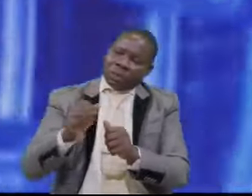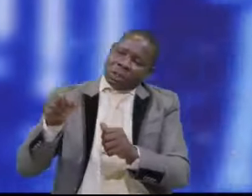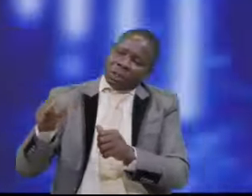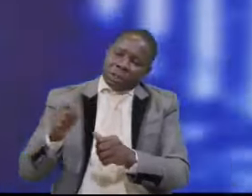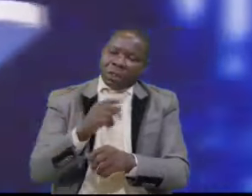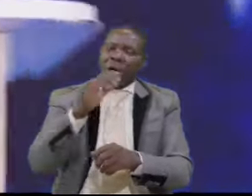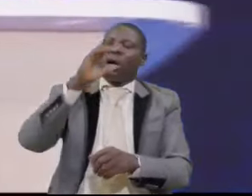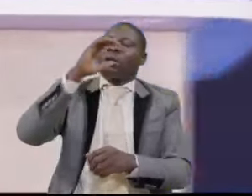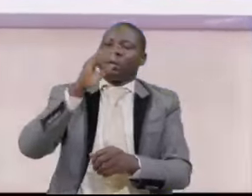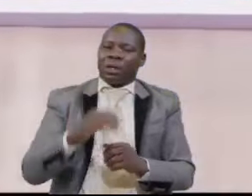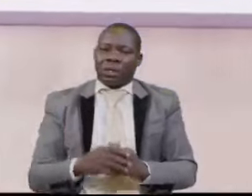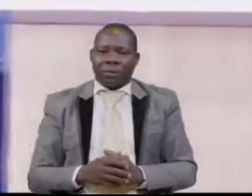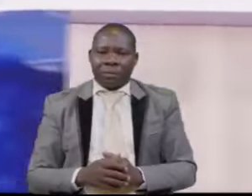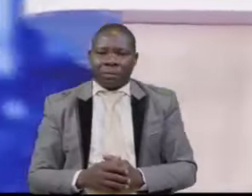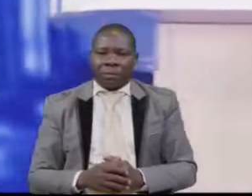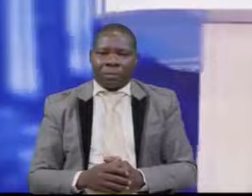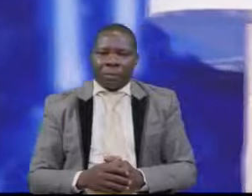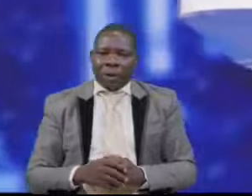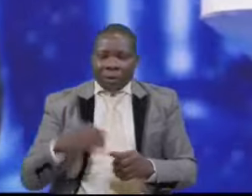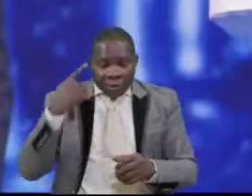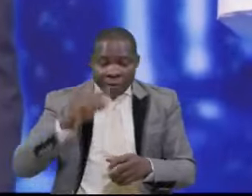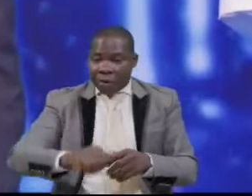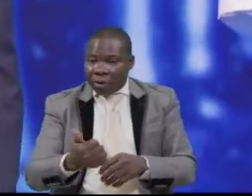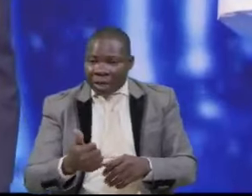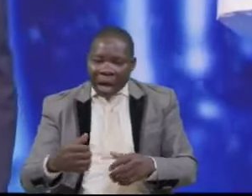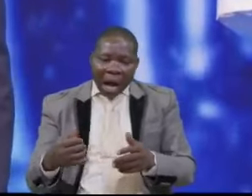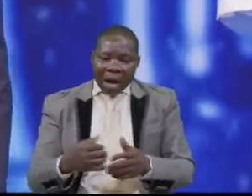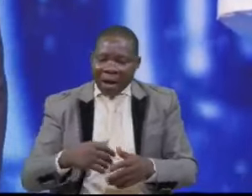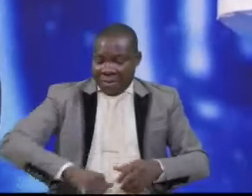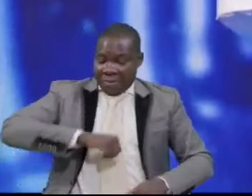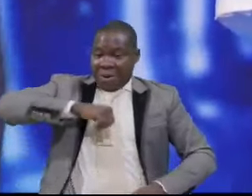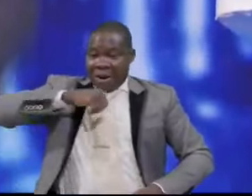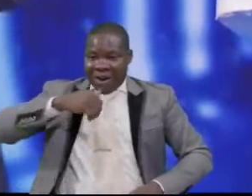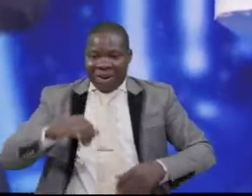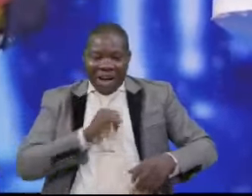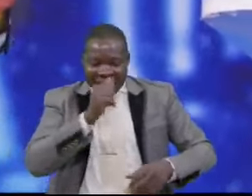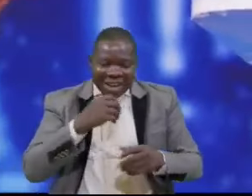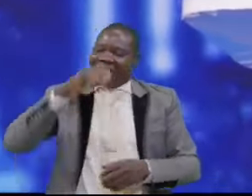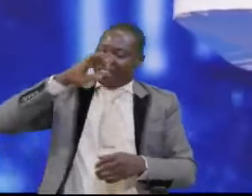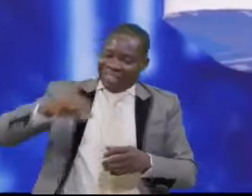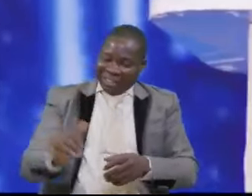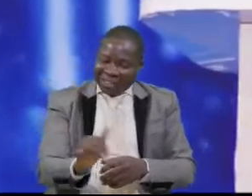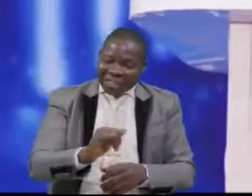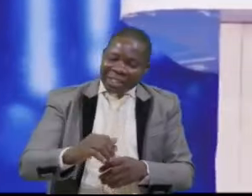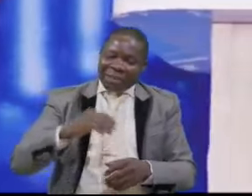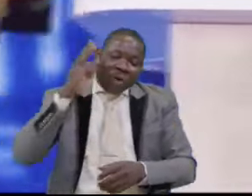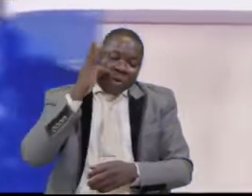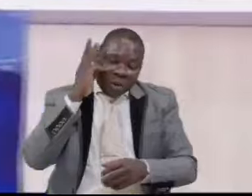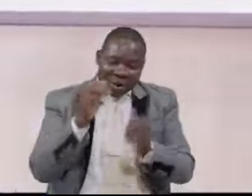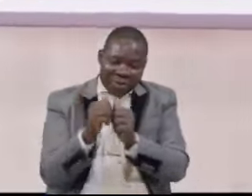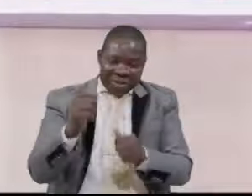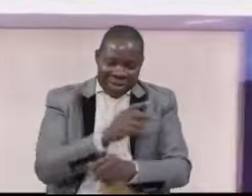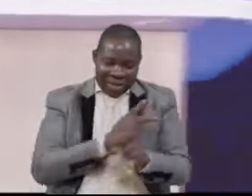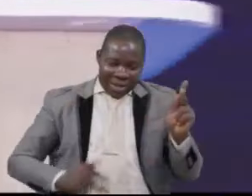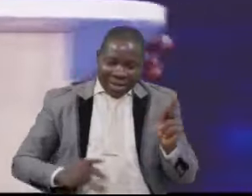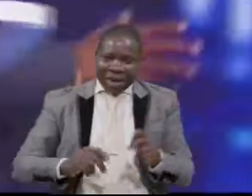the others, they were proud and drinking the same brand with the king. The others, they were proud, and he looked at